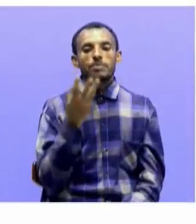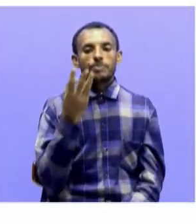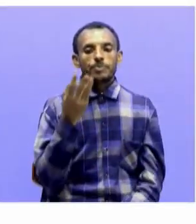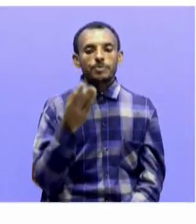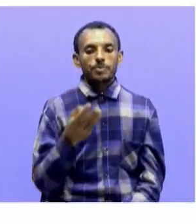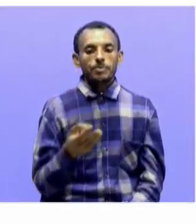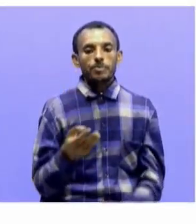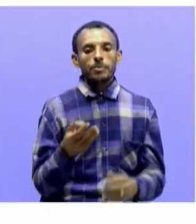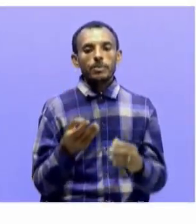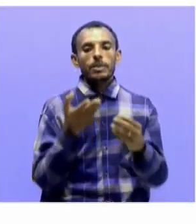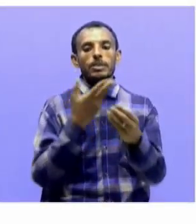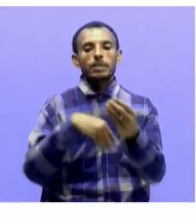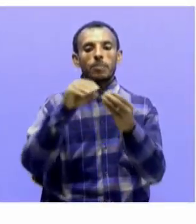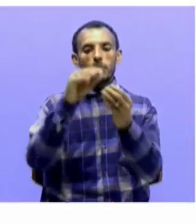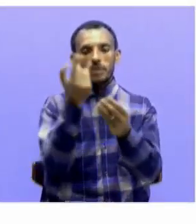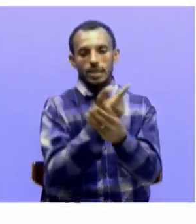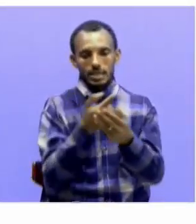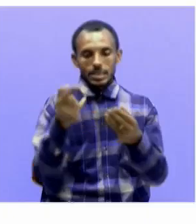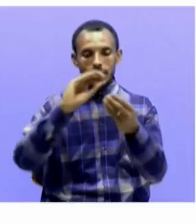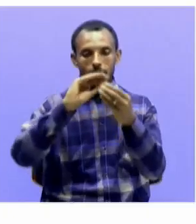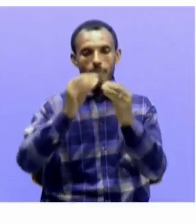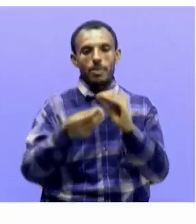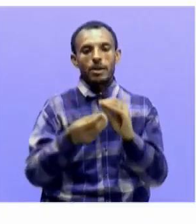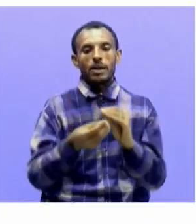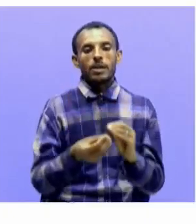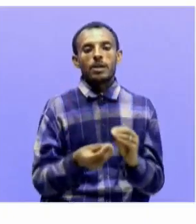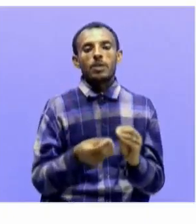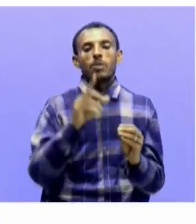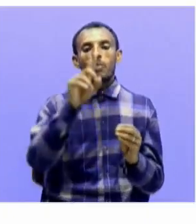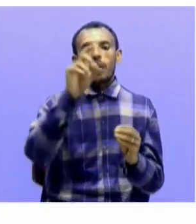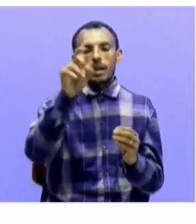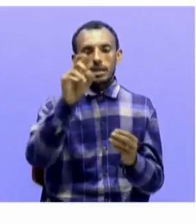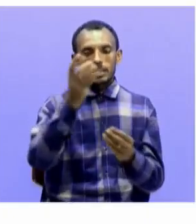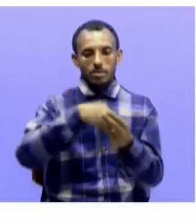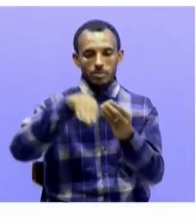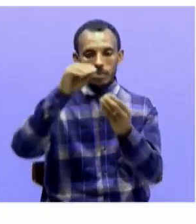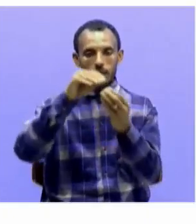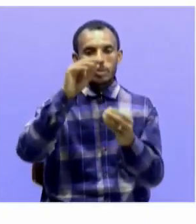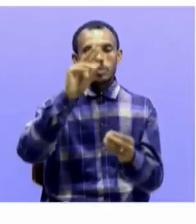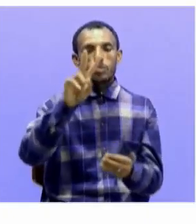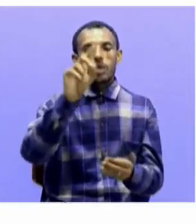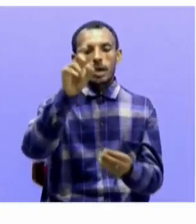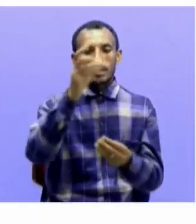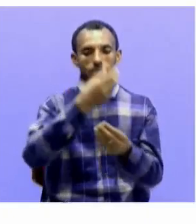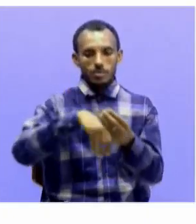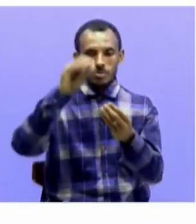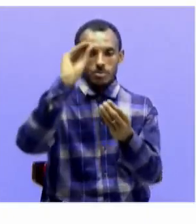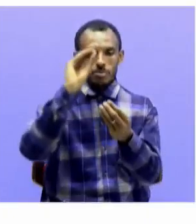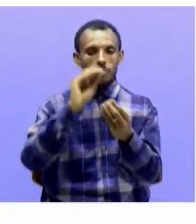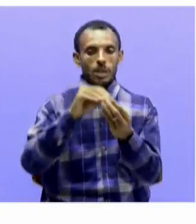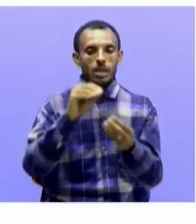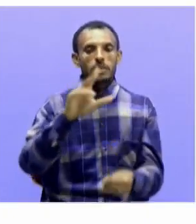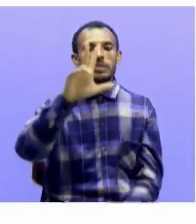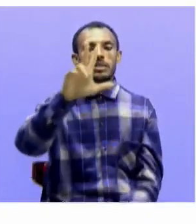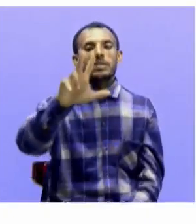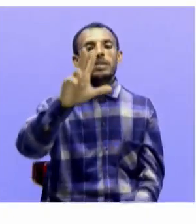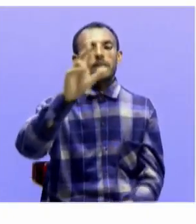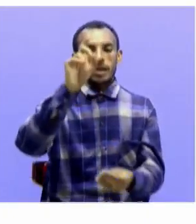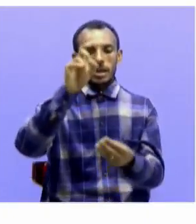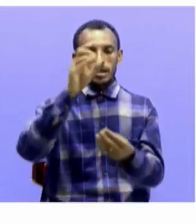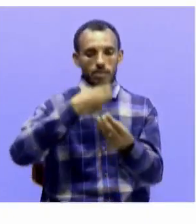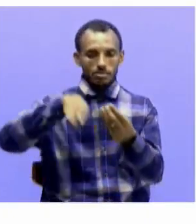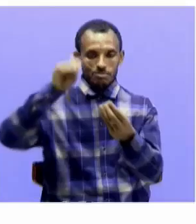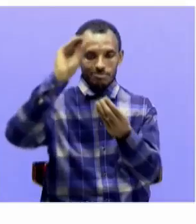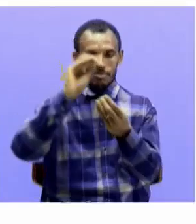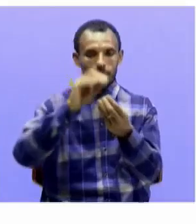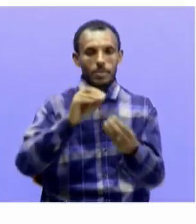the sum of each numbers. Here it is 1x plus 2x plus